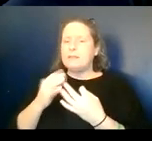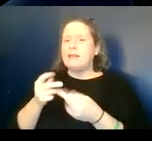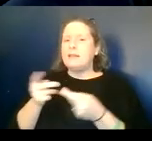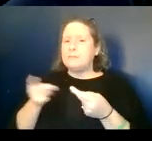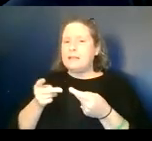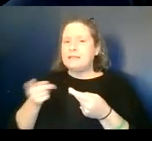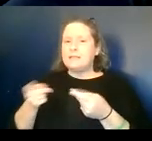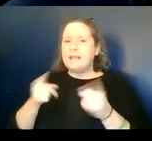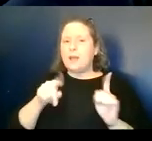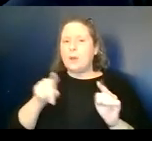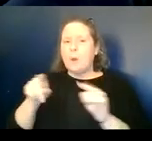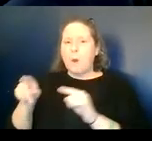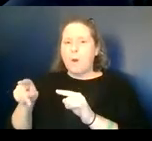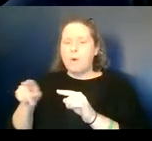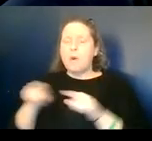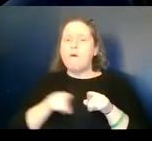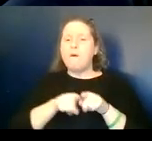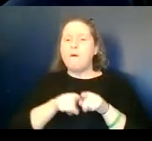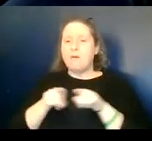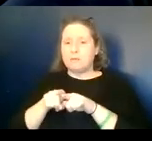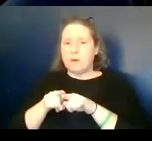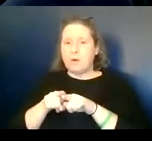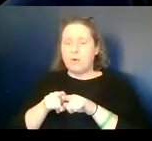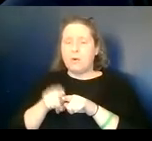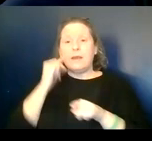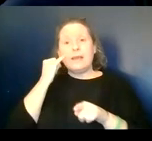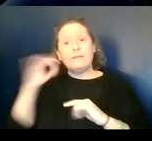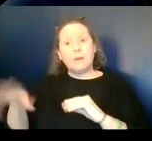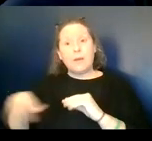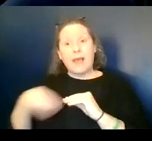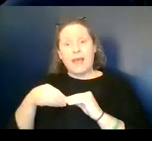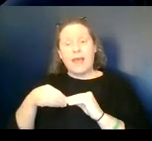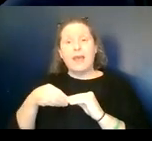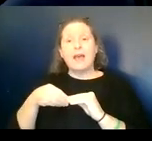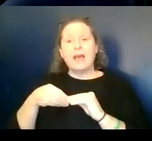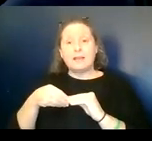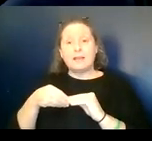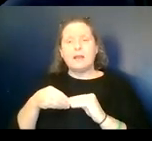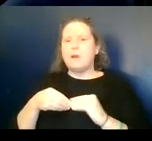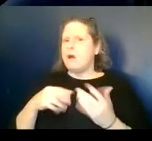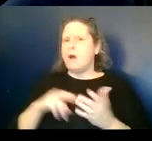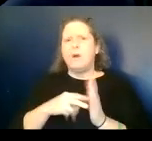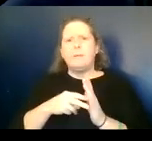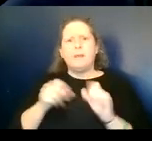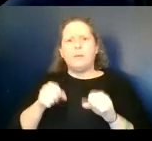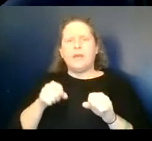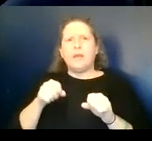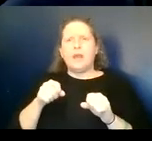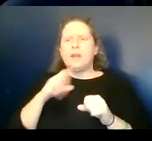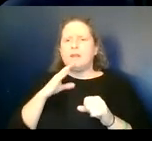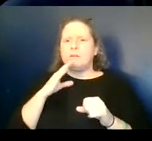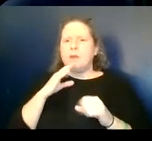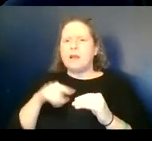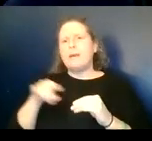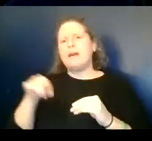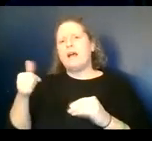go, as well as if you add, I mean, we could talk about it in another discussion, but if